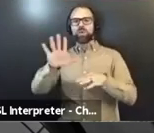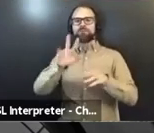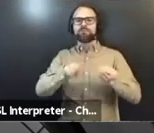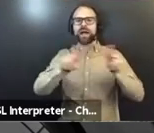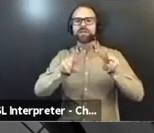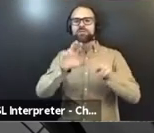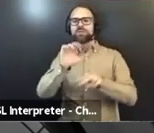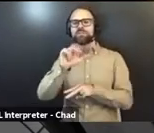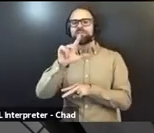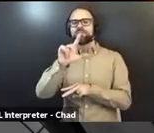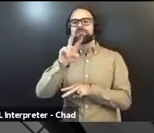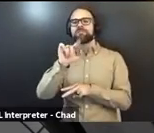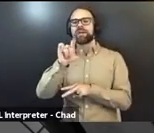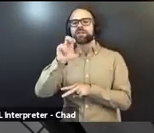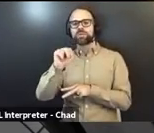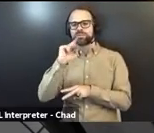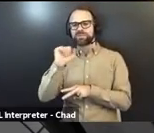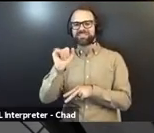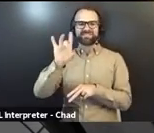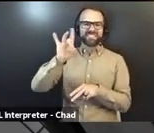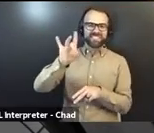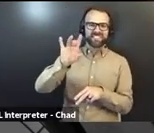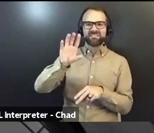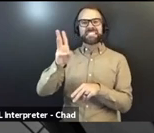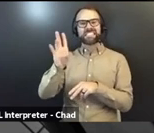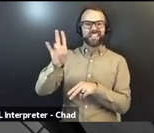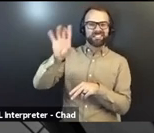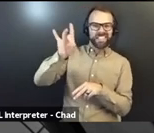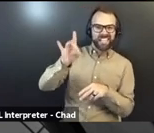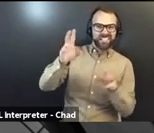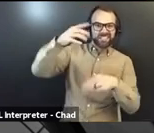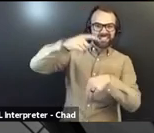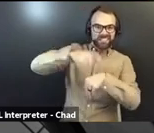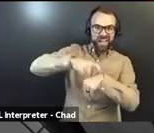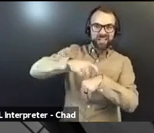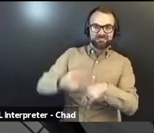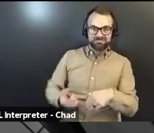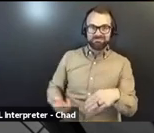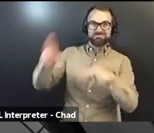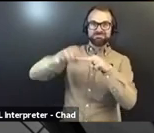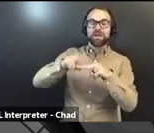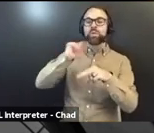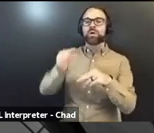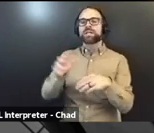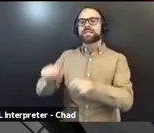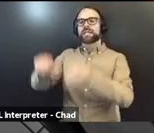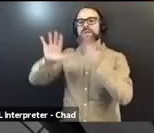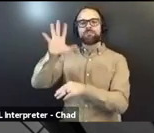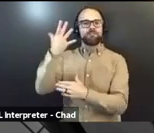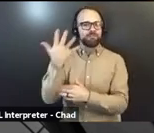up by 6 or 7 or 8 sometimes, when you get that stage and you're ready to deploy into the market, you're going to give away anywhere from